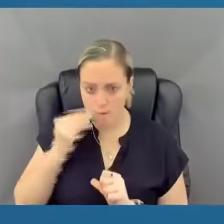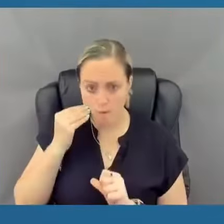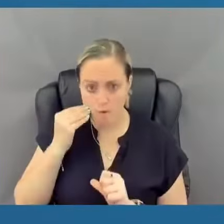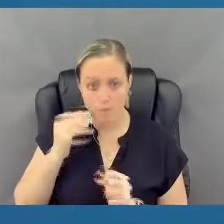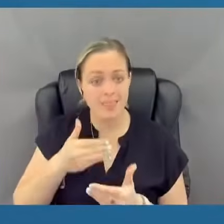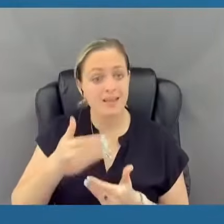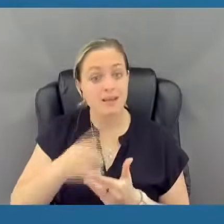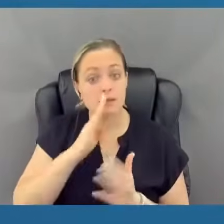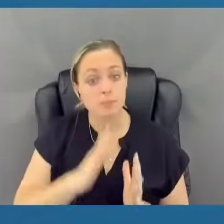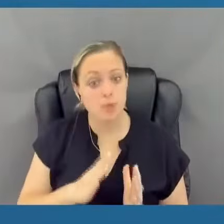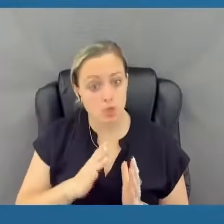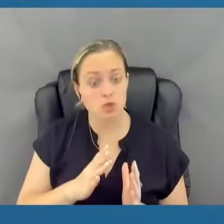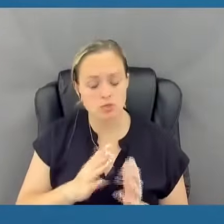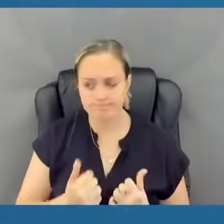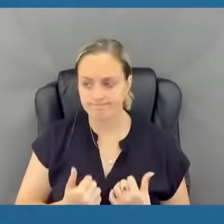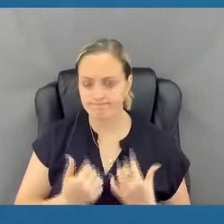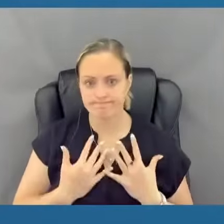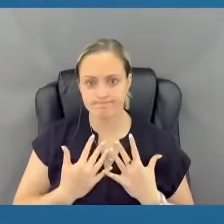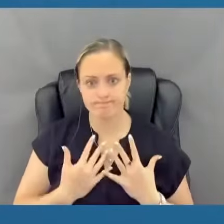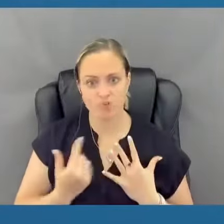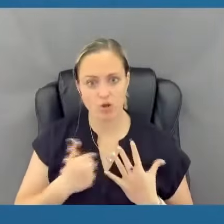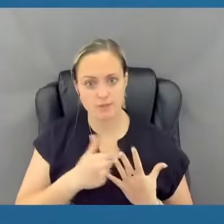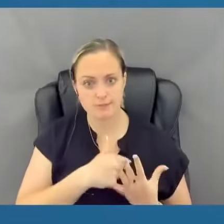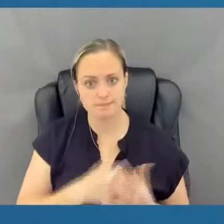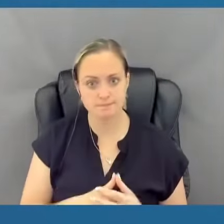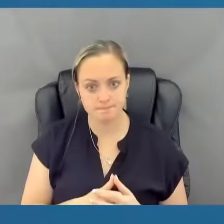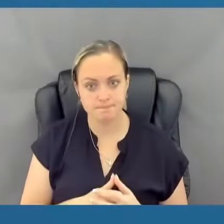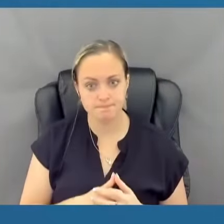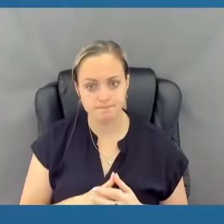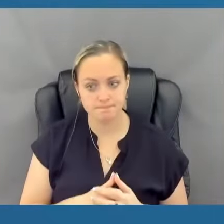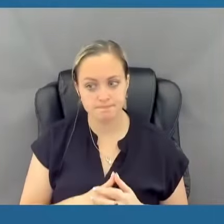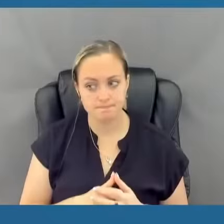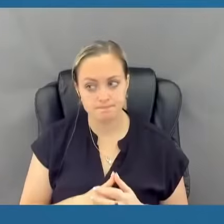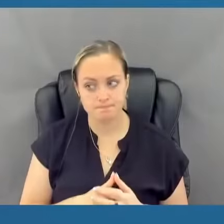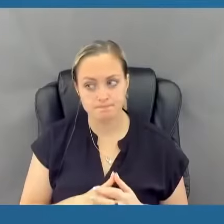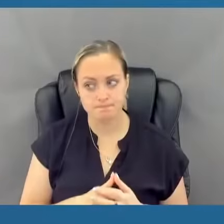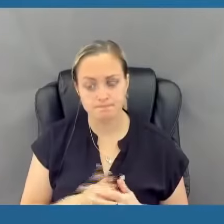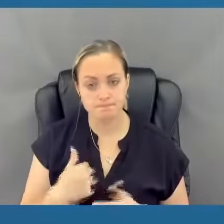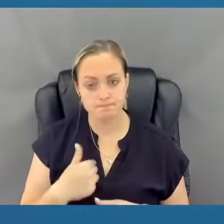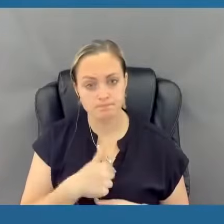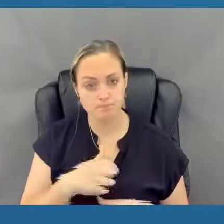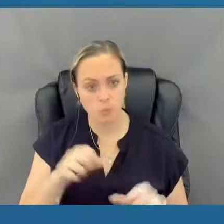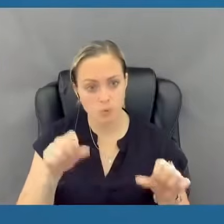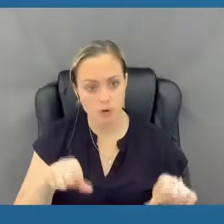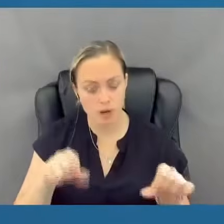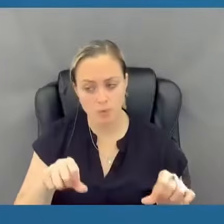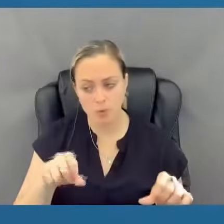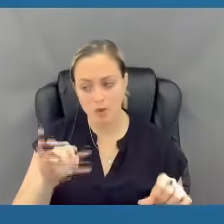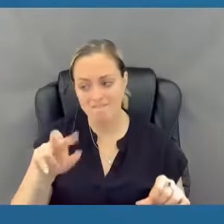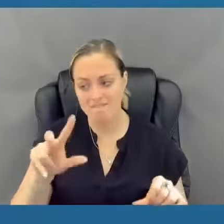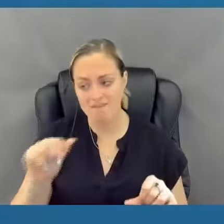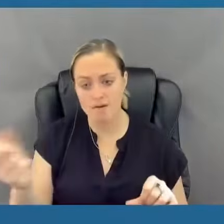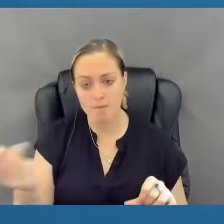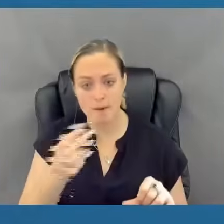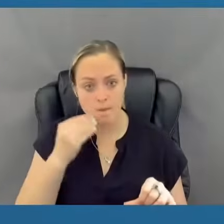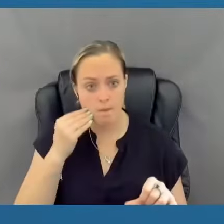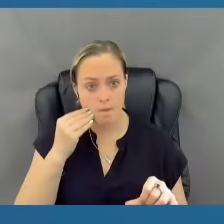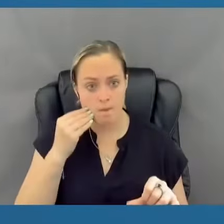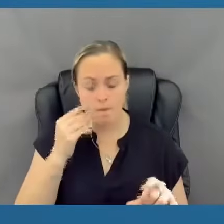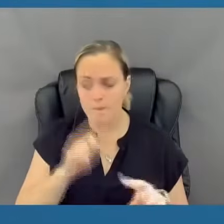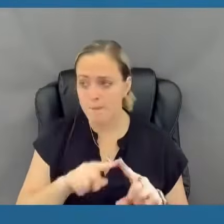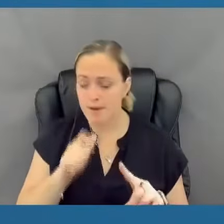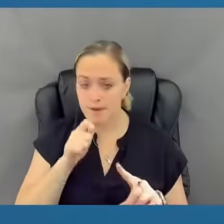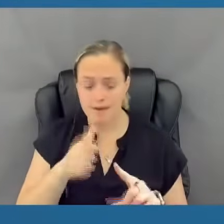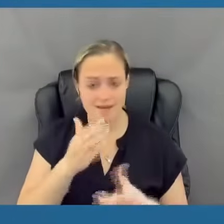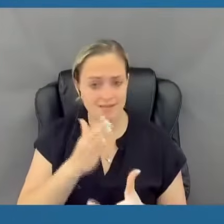speakers are an inspiration for us because we were able to get Aviva home, but we were not going to stop marching